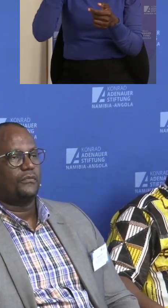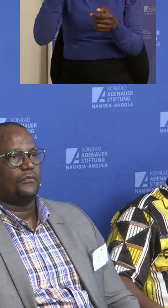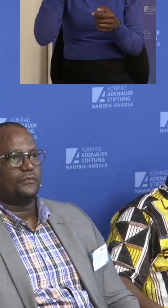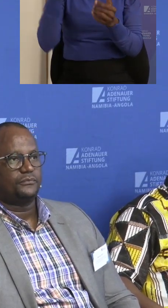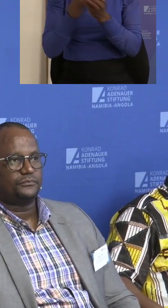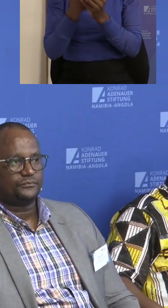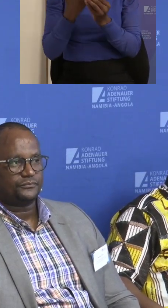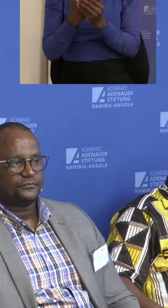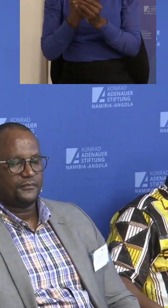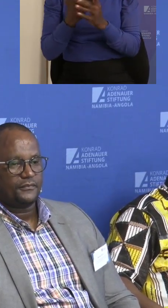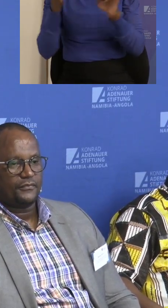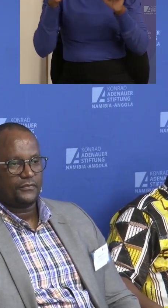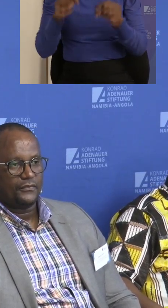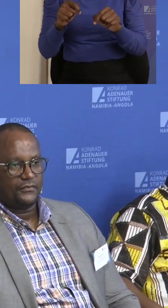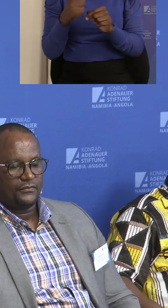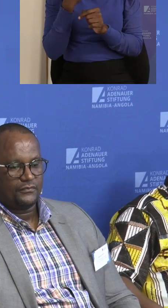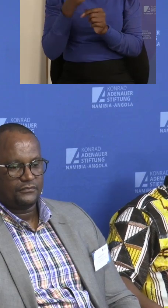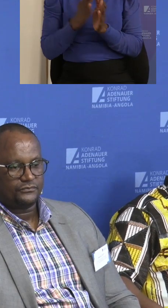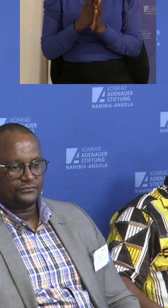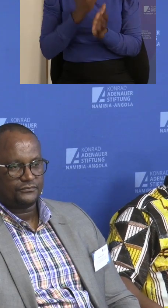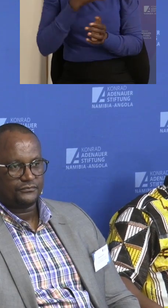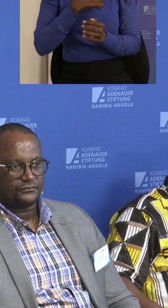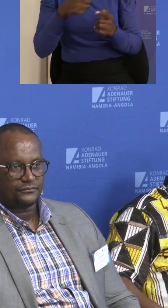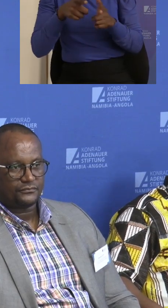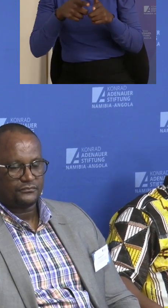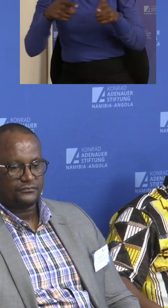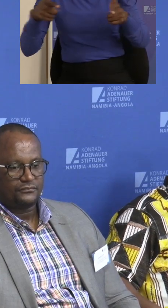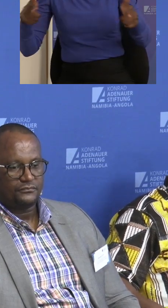call it nowadays lifelong learning.